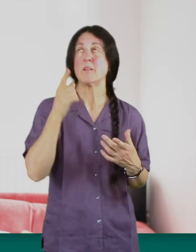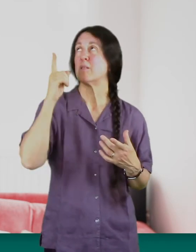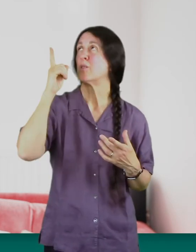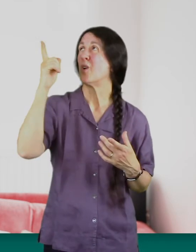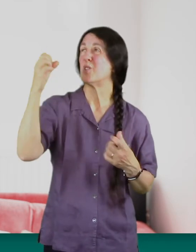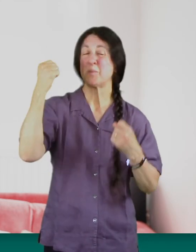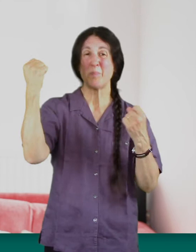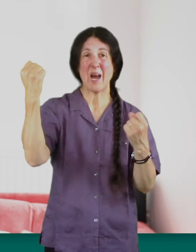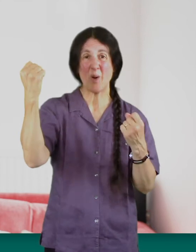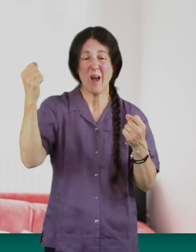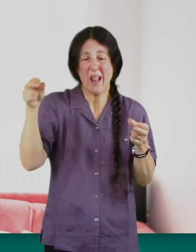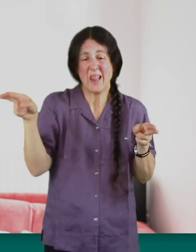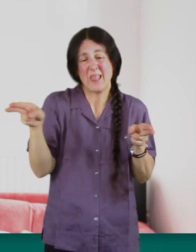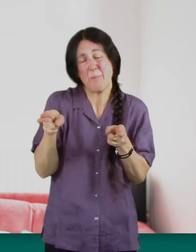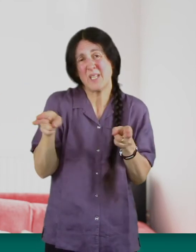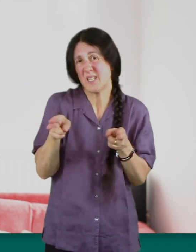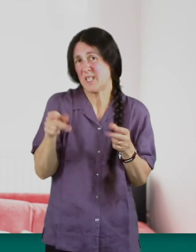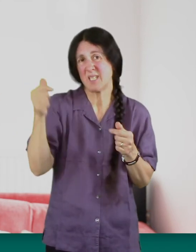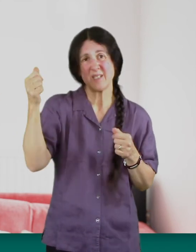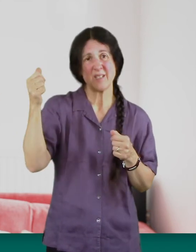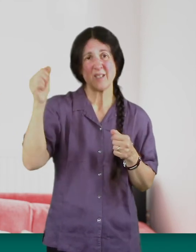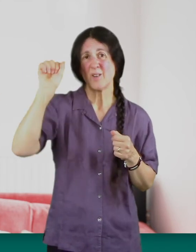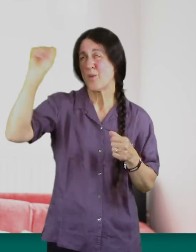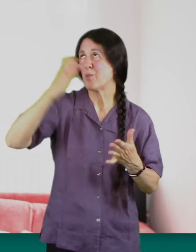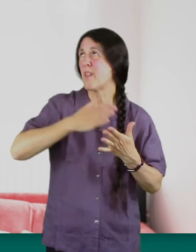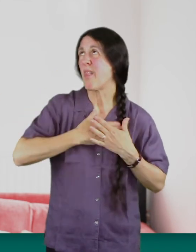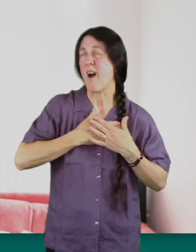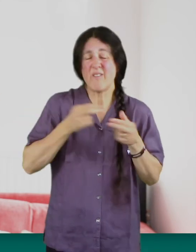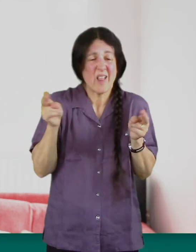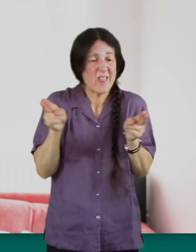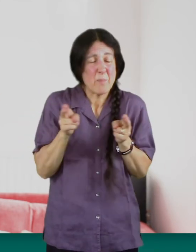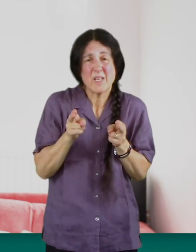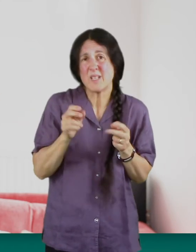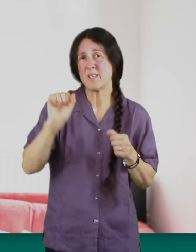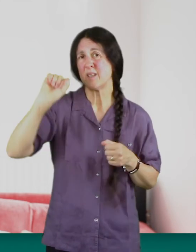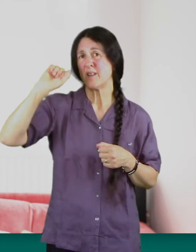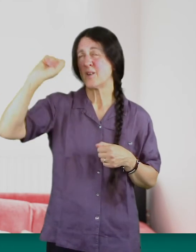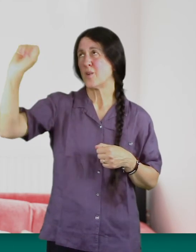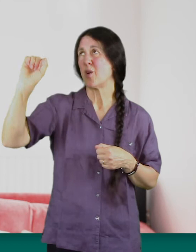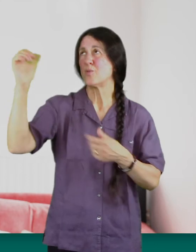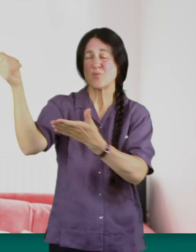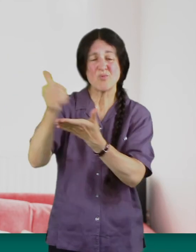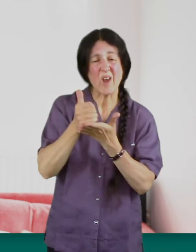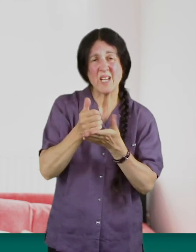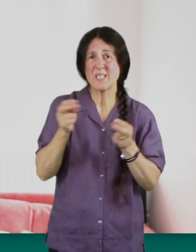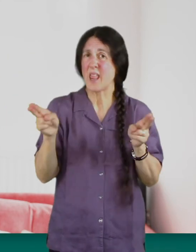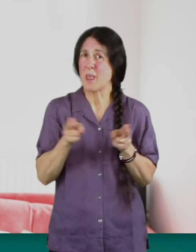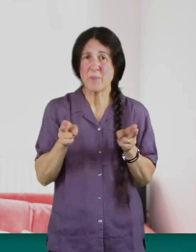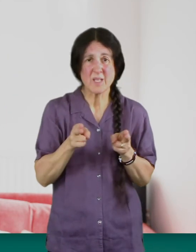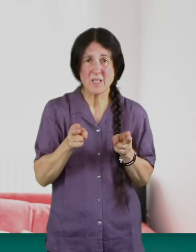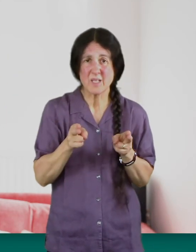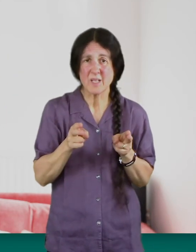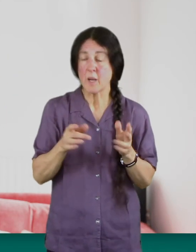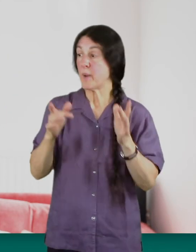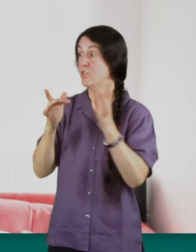God's power, to God's grace, to God's love. And Jesus models to us a different way, that there is abundance